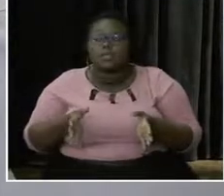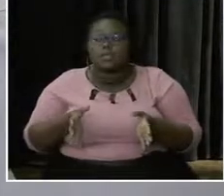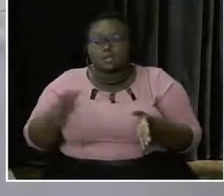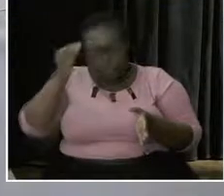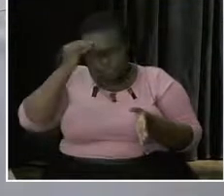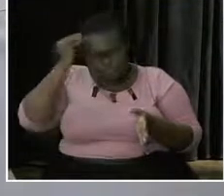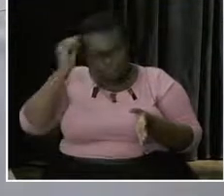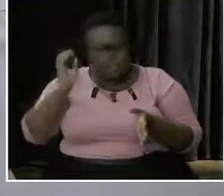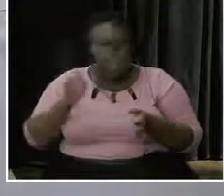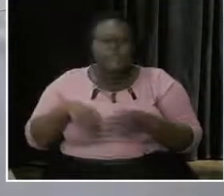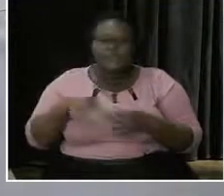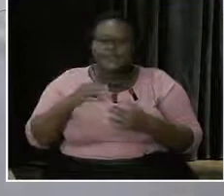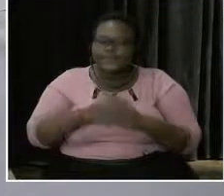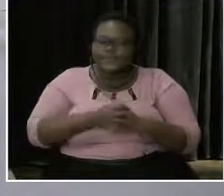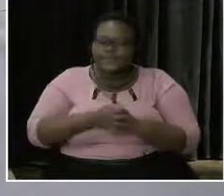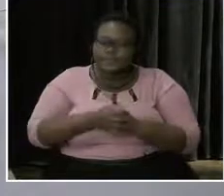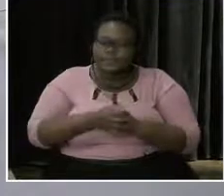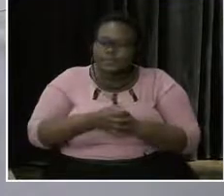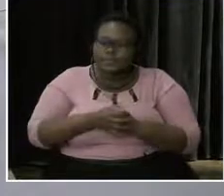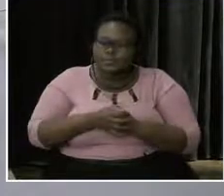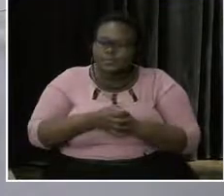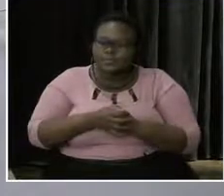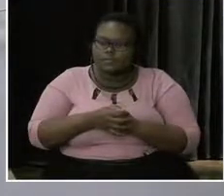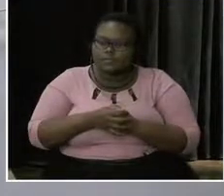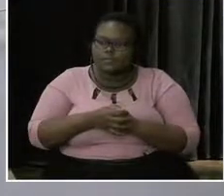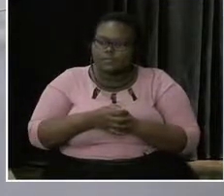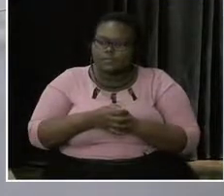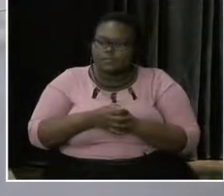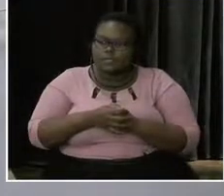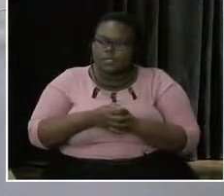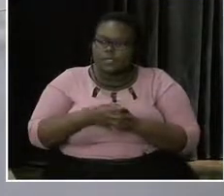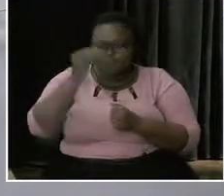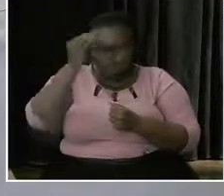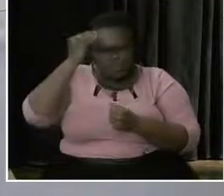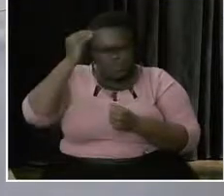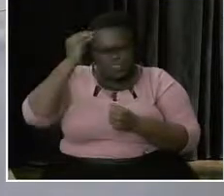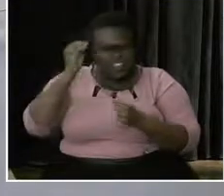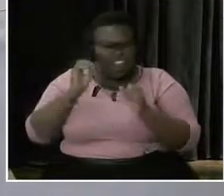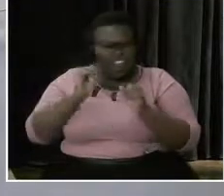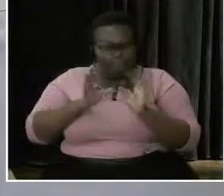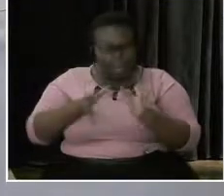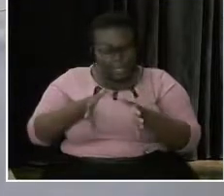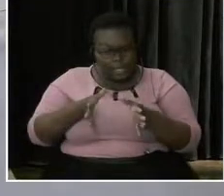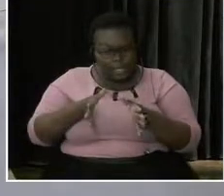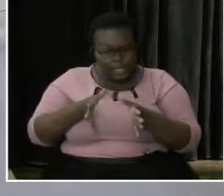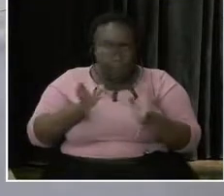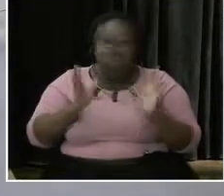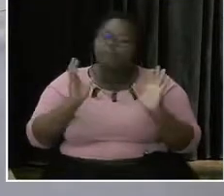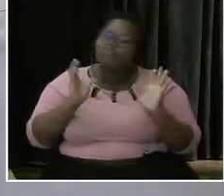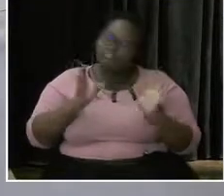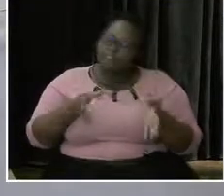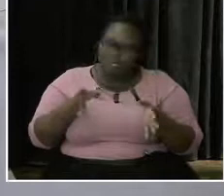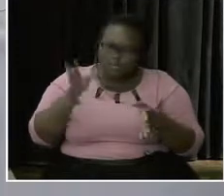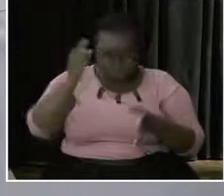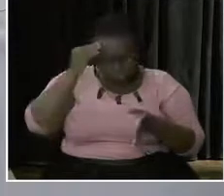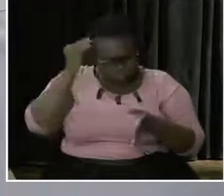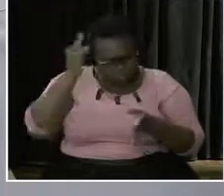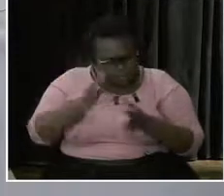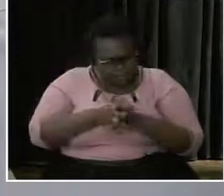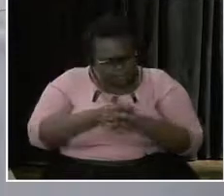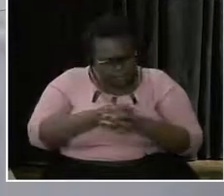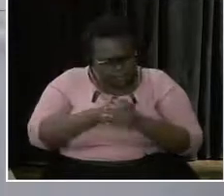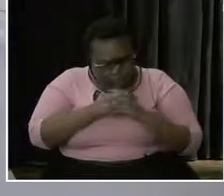Noted. Noted. Noted. Items for noting. Are those noted, councillors?